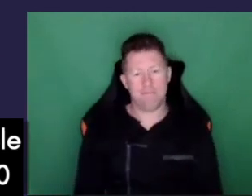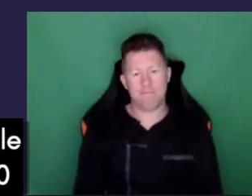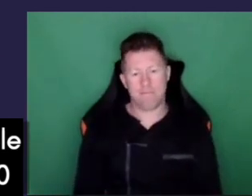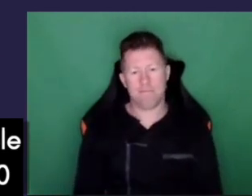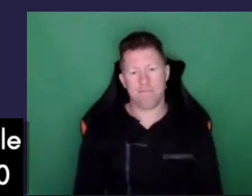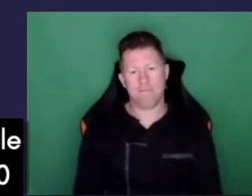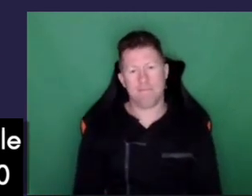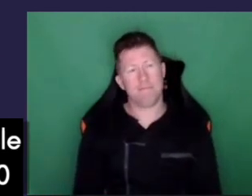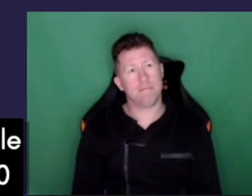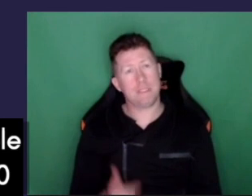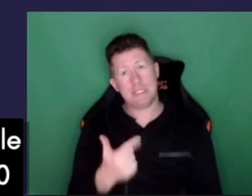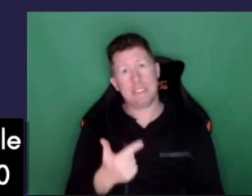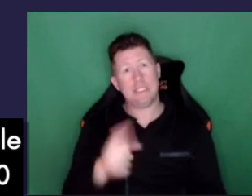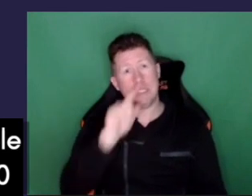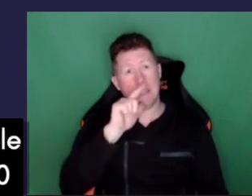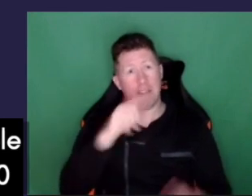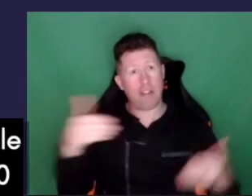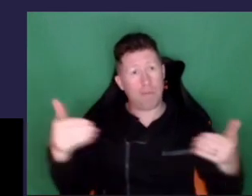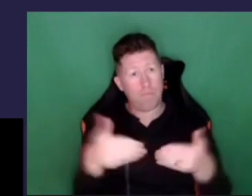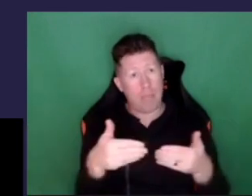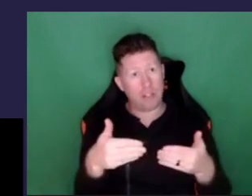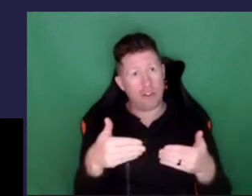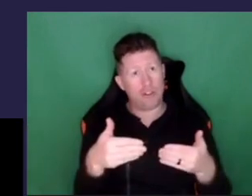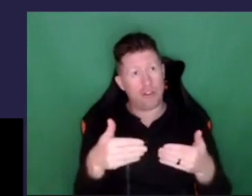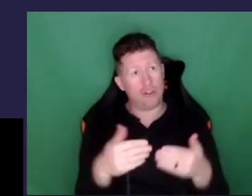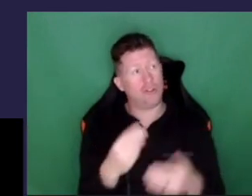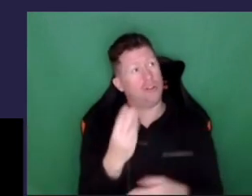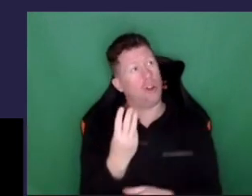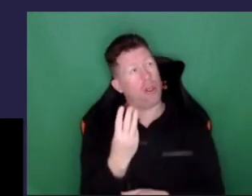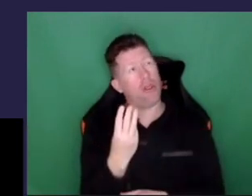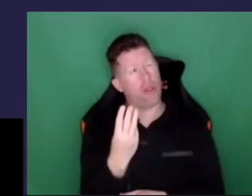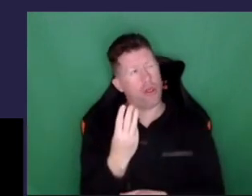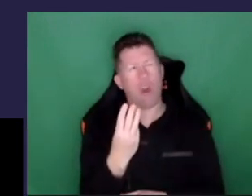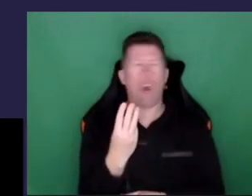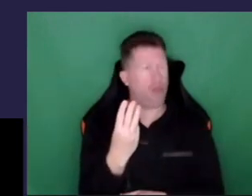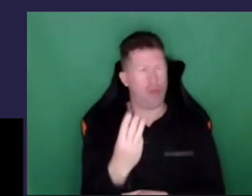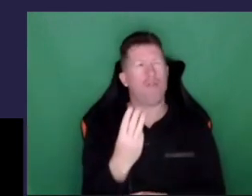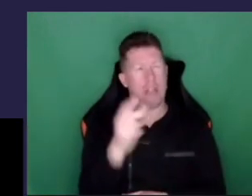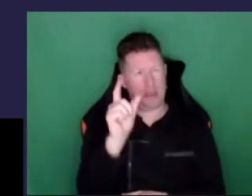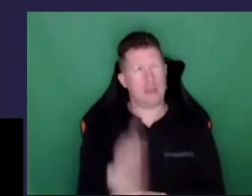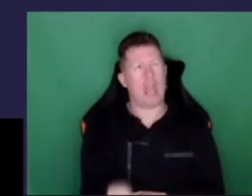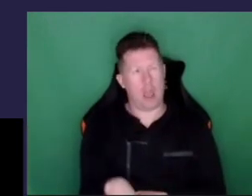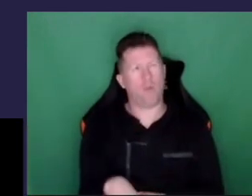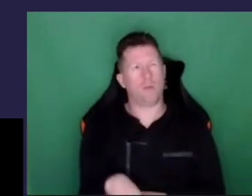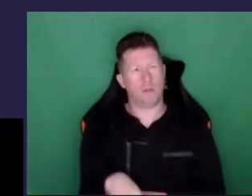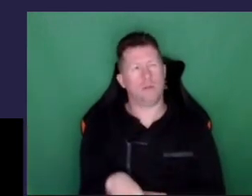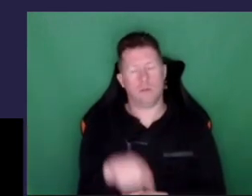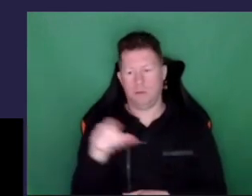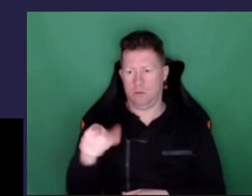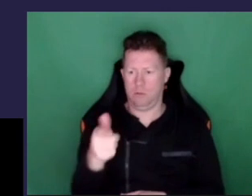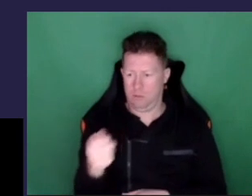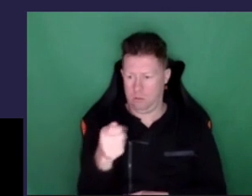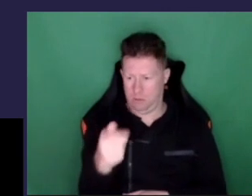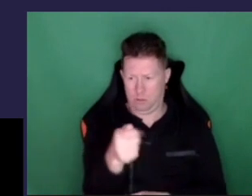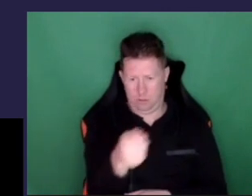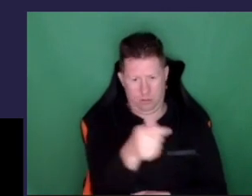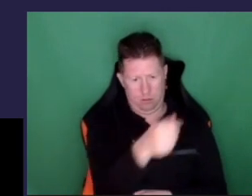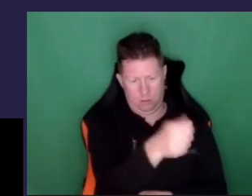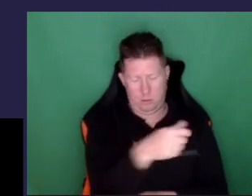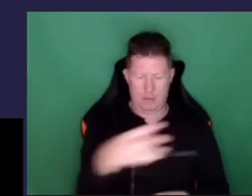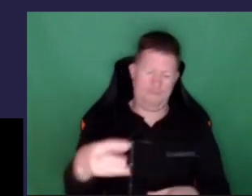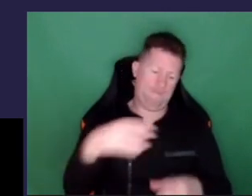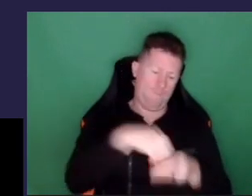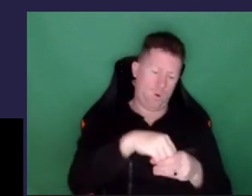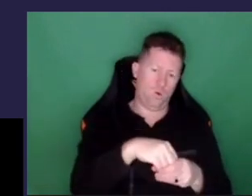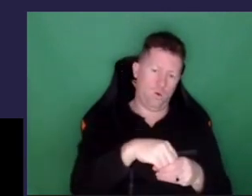700 matches, 3,000 personal invitations to be involved in another person's life over the 40-year period.